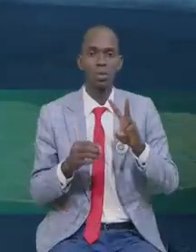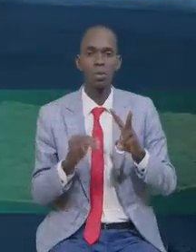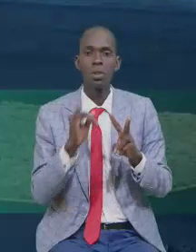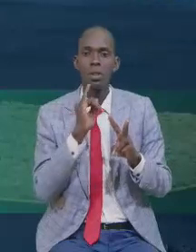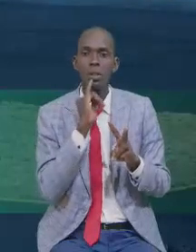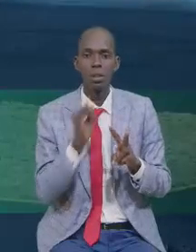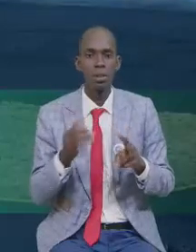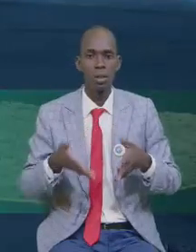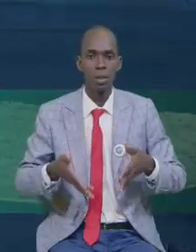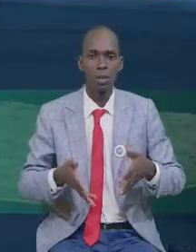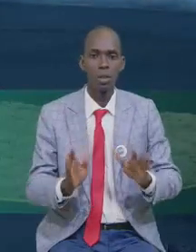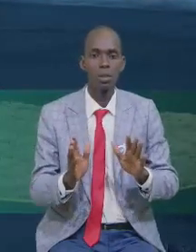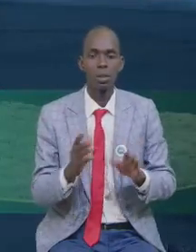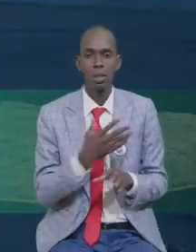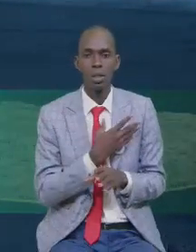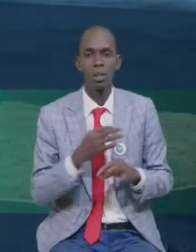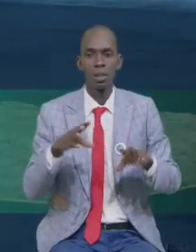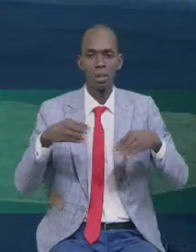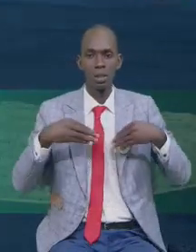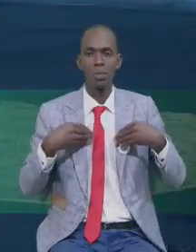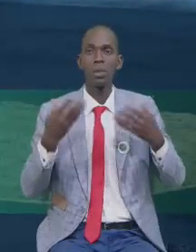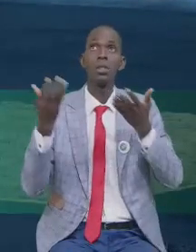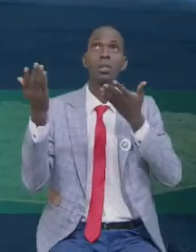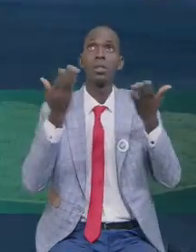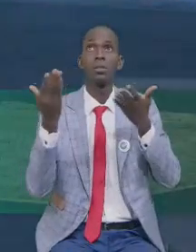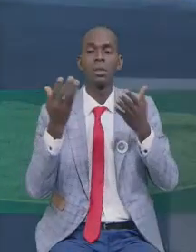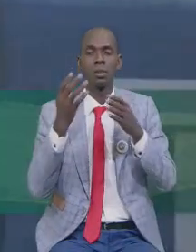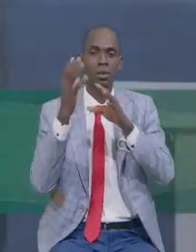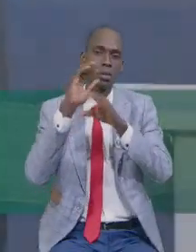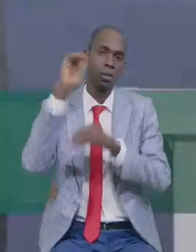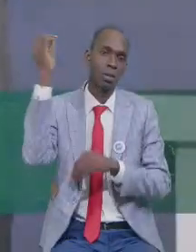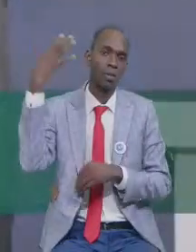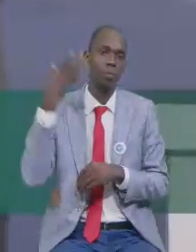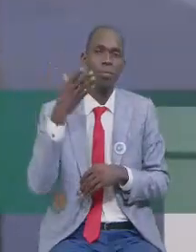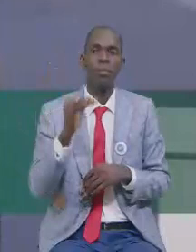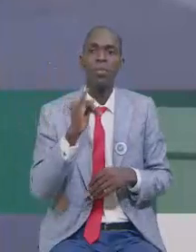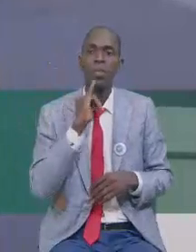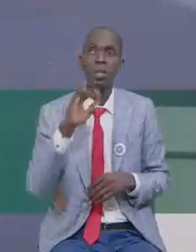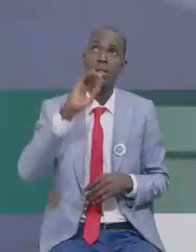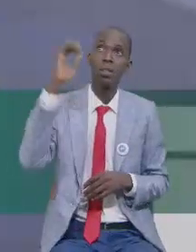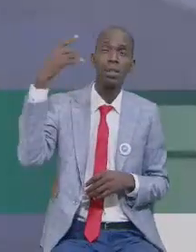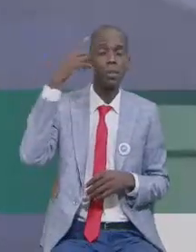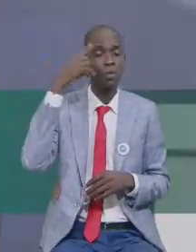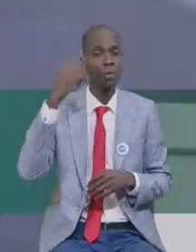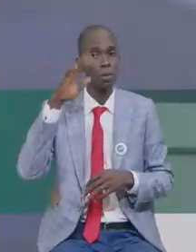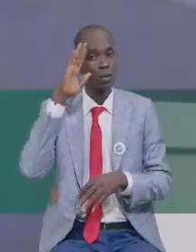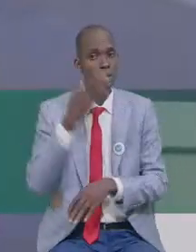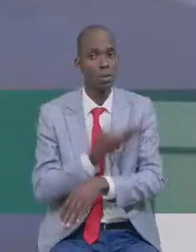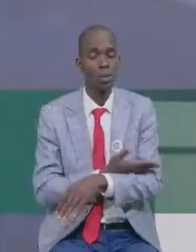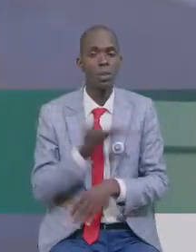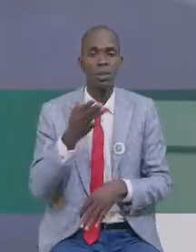accepting, serving grace. There is grace to be a son. There is grace to be